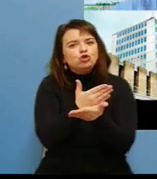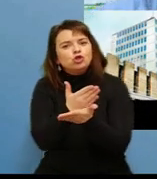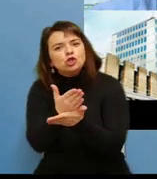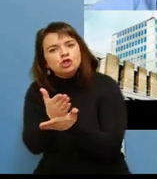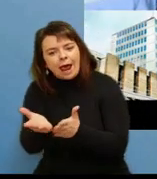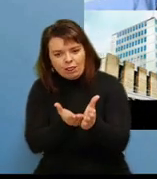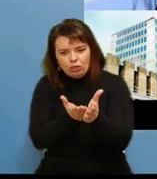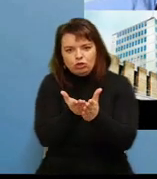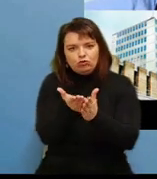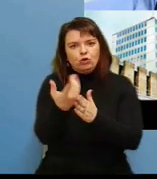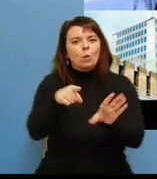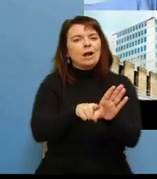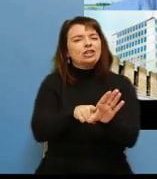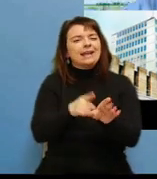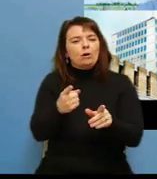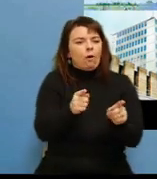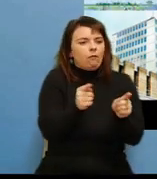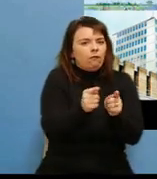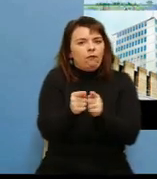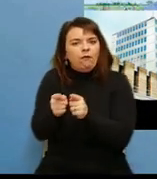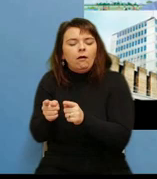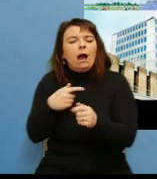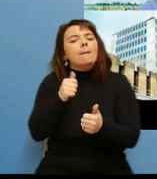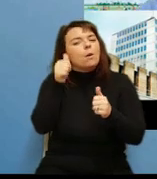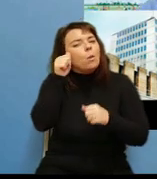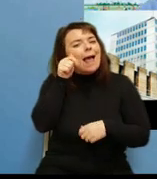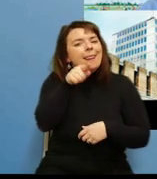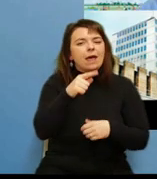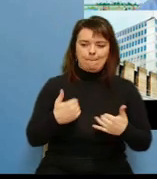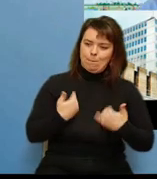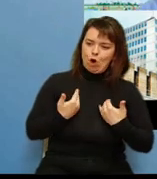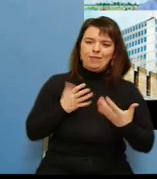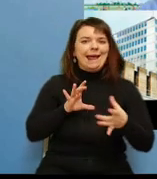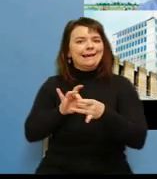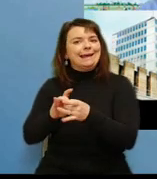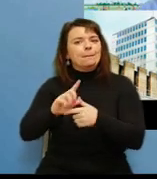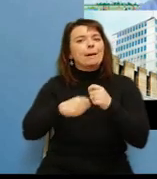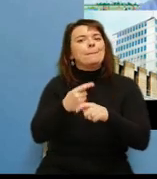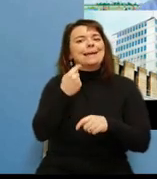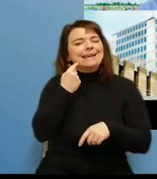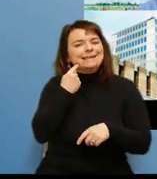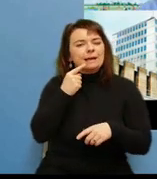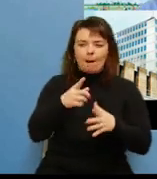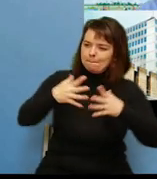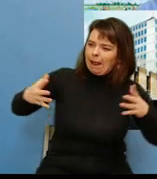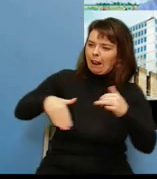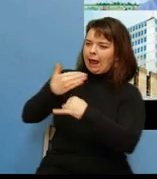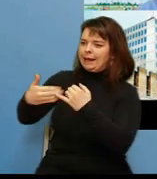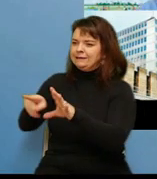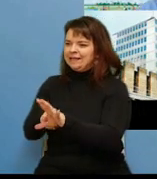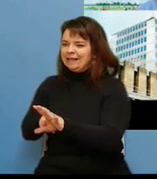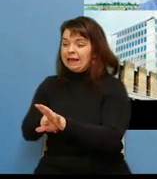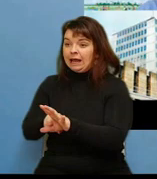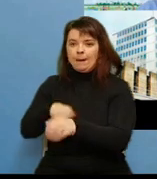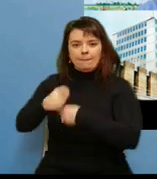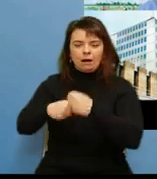bit during the year, that we're not just rushing, because I'm aware that if we go to birthdays, for instance, that makes it easier. But certainly if we've done a huge bulk towards the end